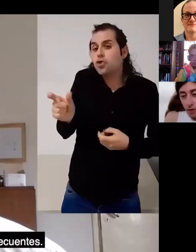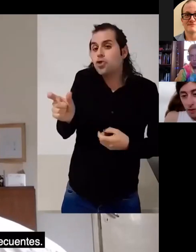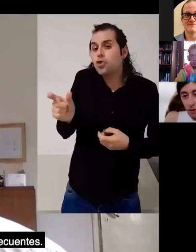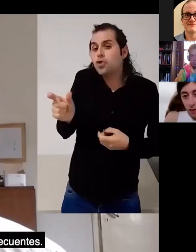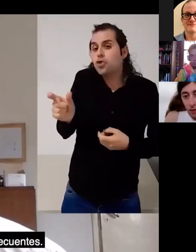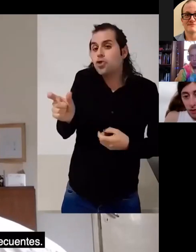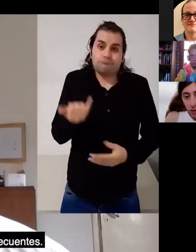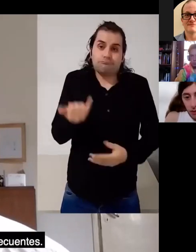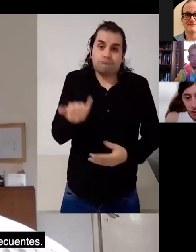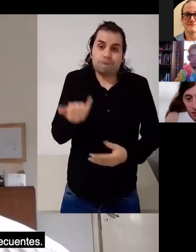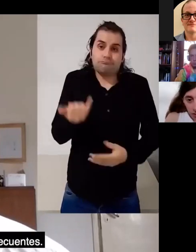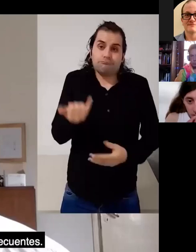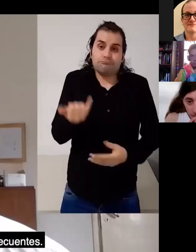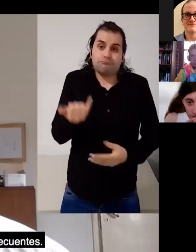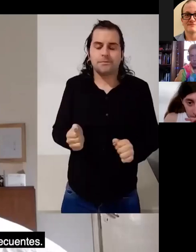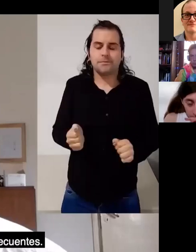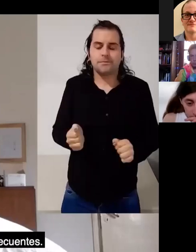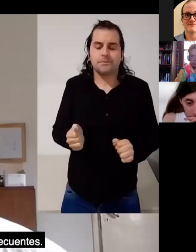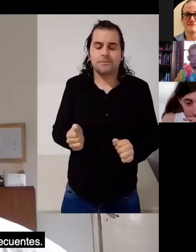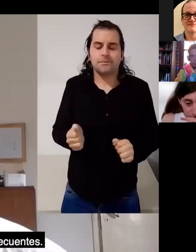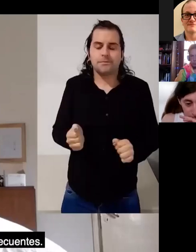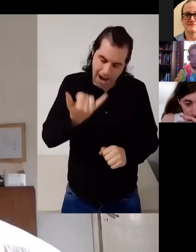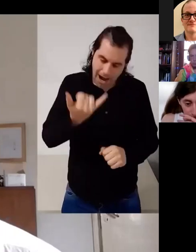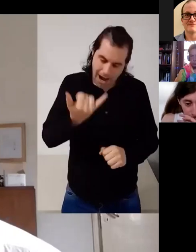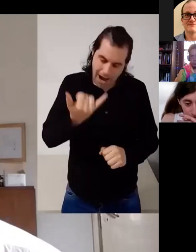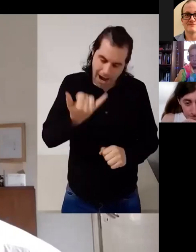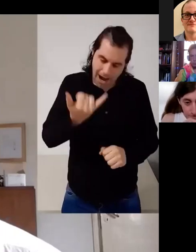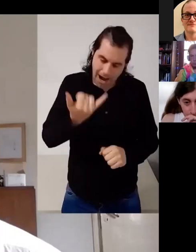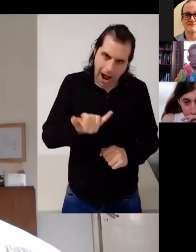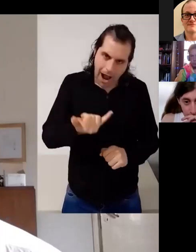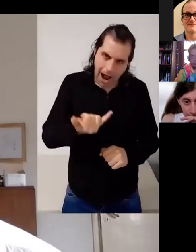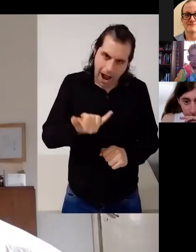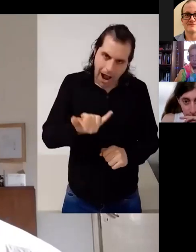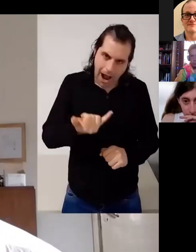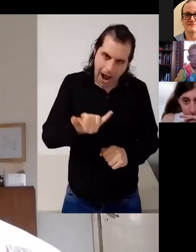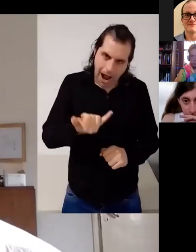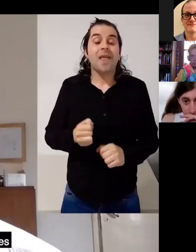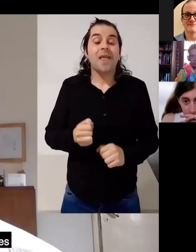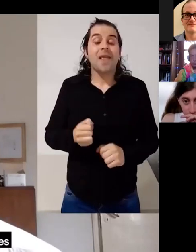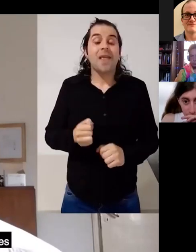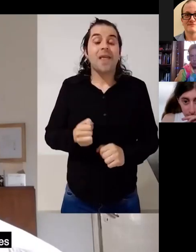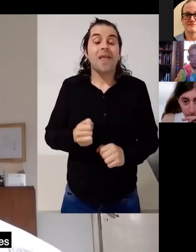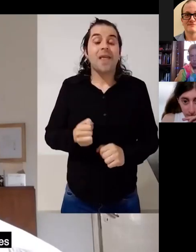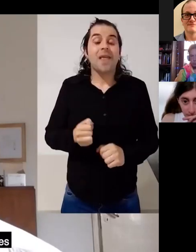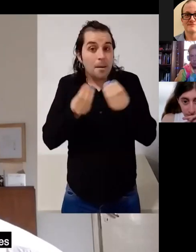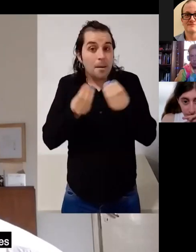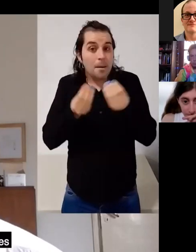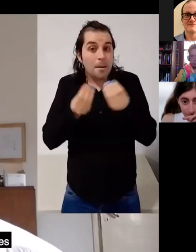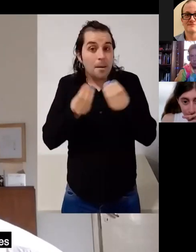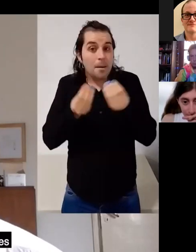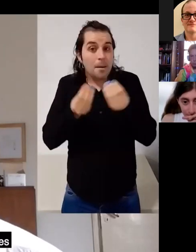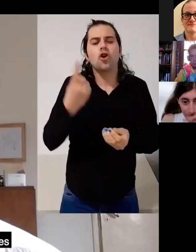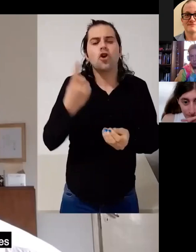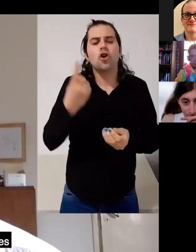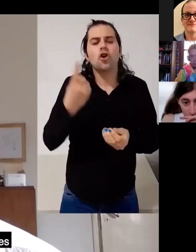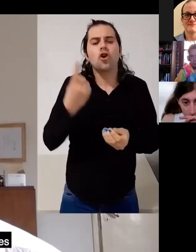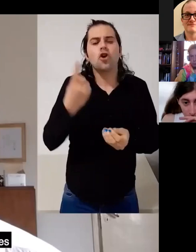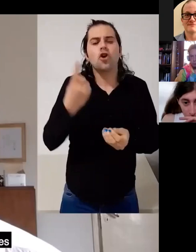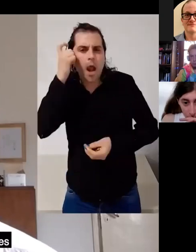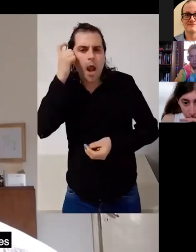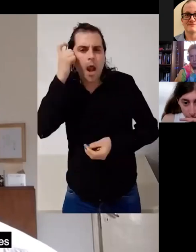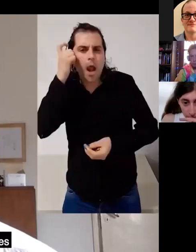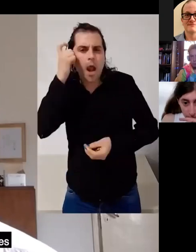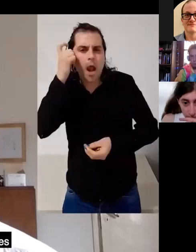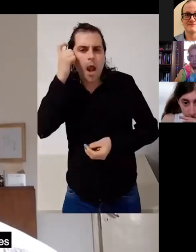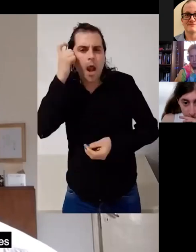For instance, when a colleague is in an extremely vulnerable situation, which happens a lot.